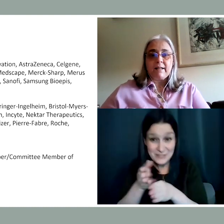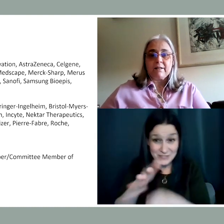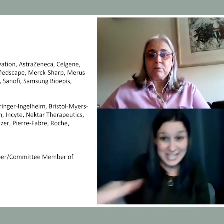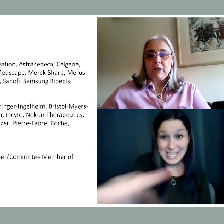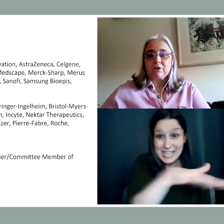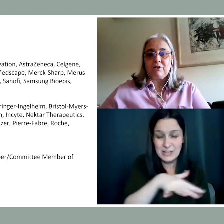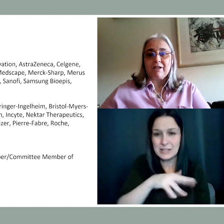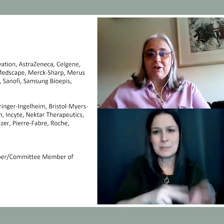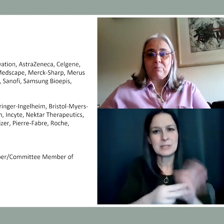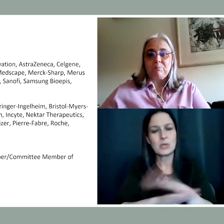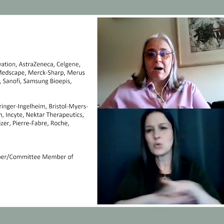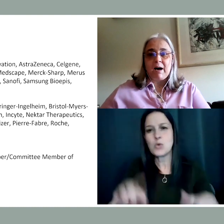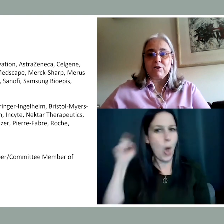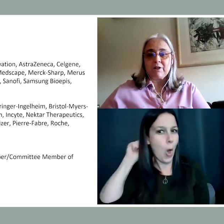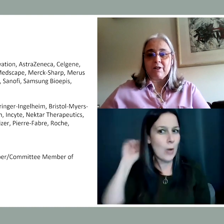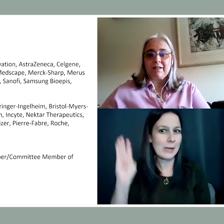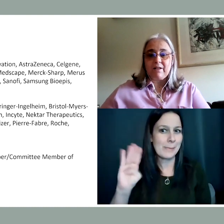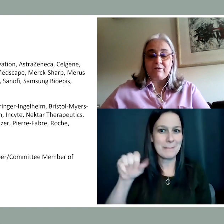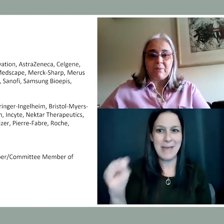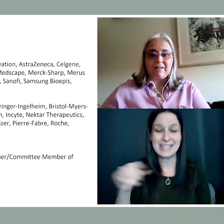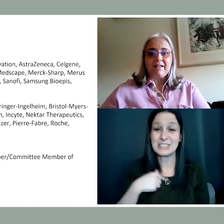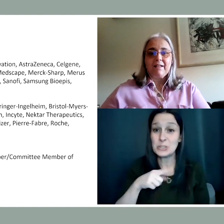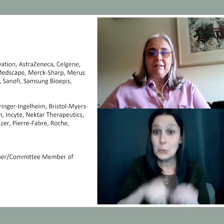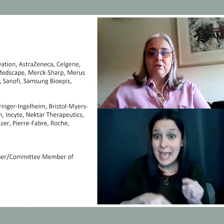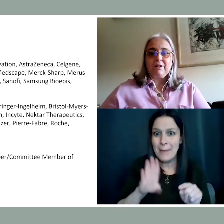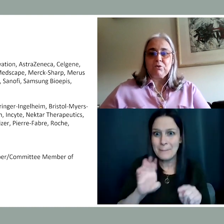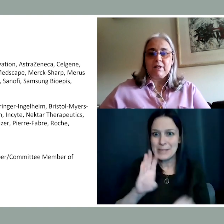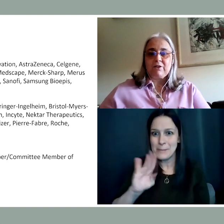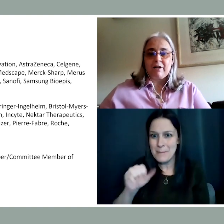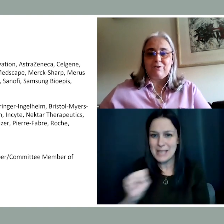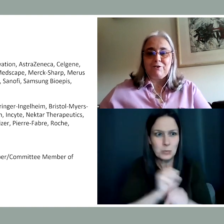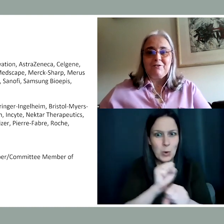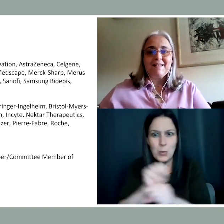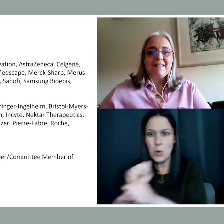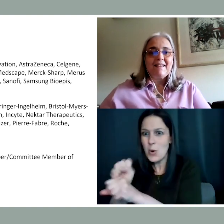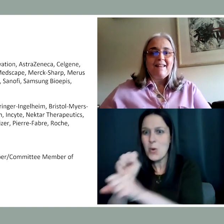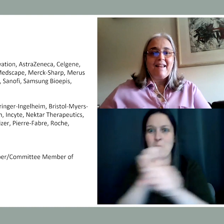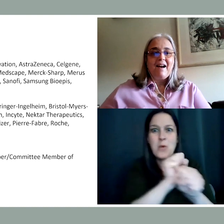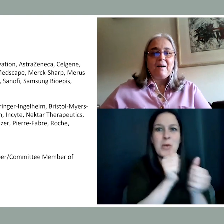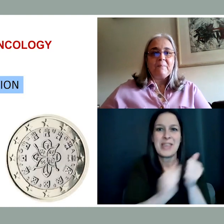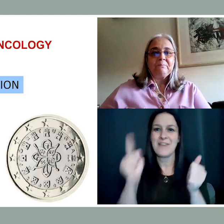not biased, because you cannot be biased working with everyone. So that's what I try to do.